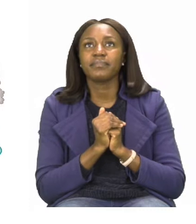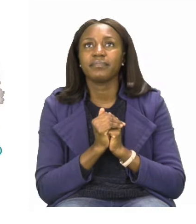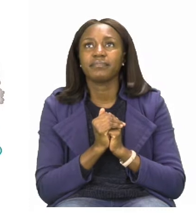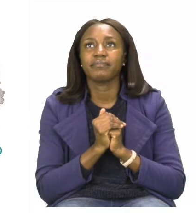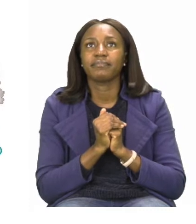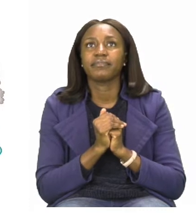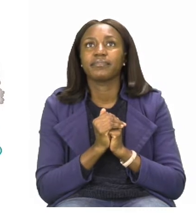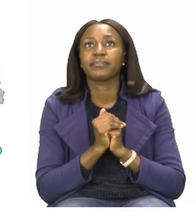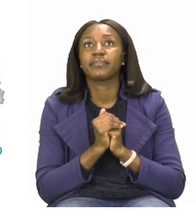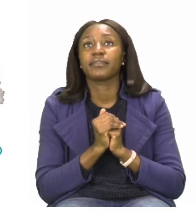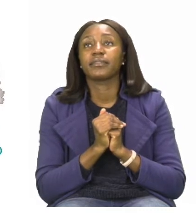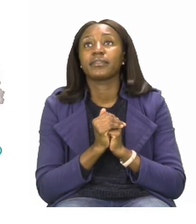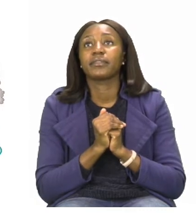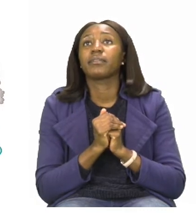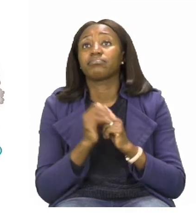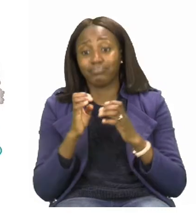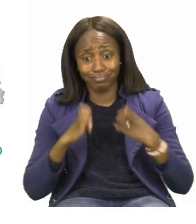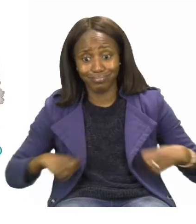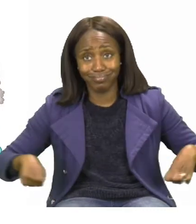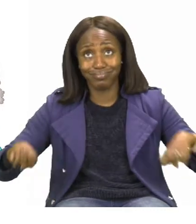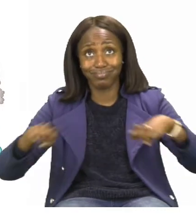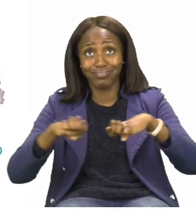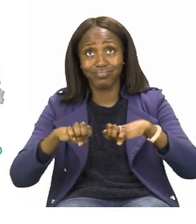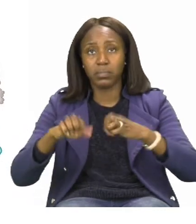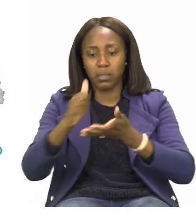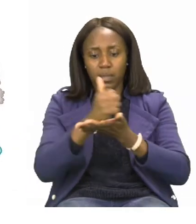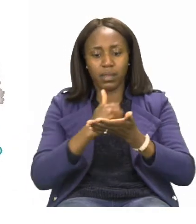I keep my environment clean.